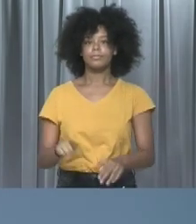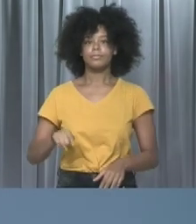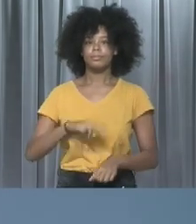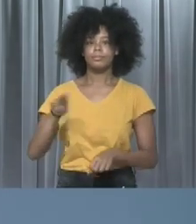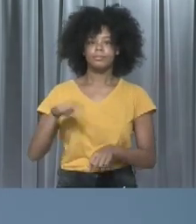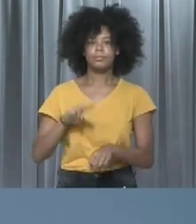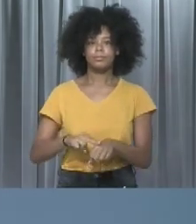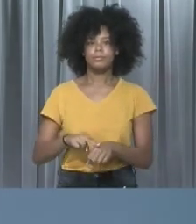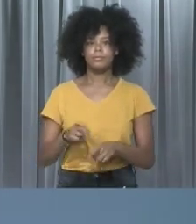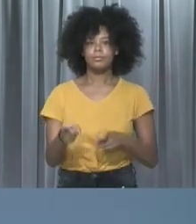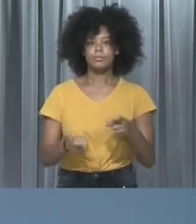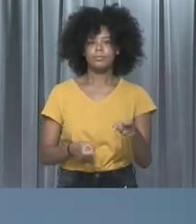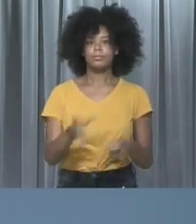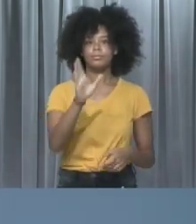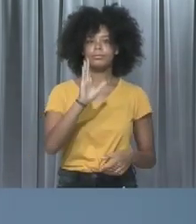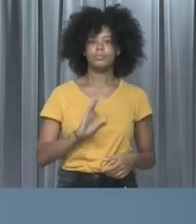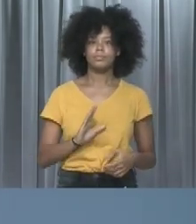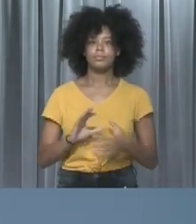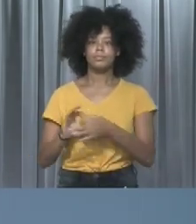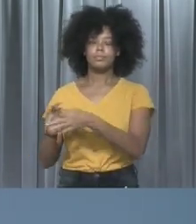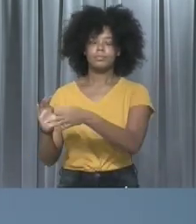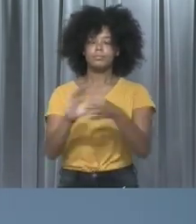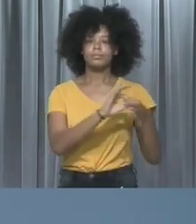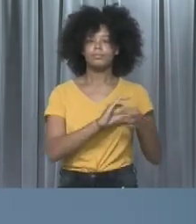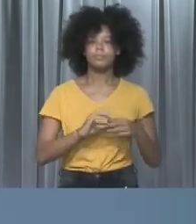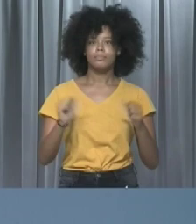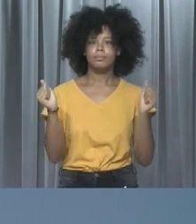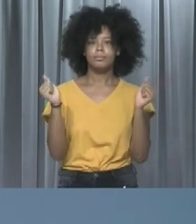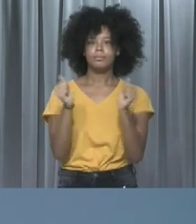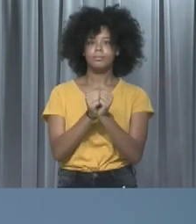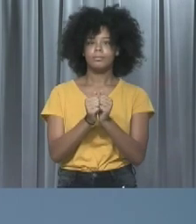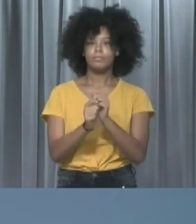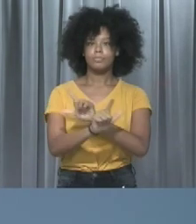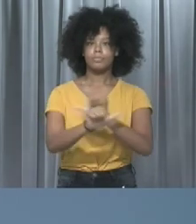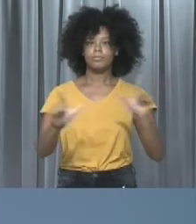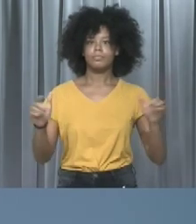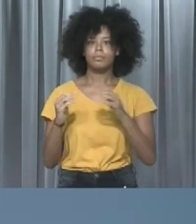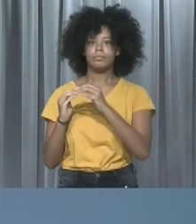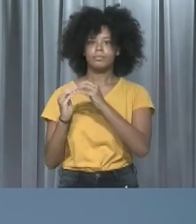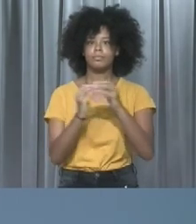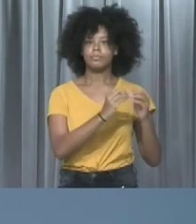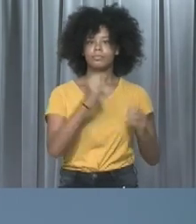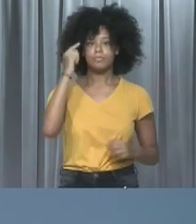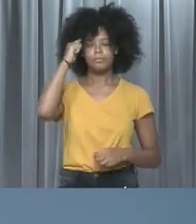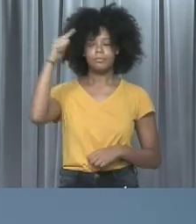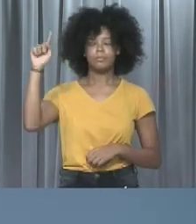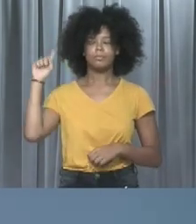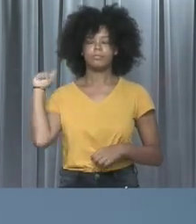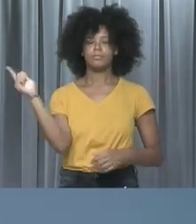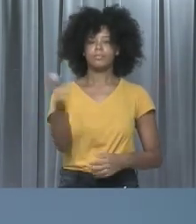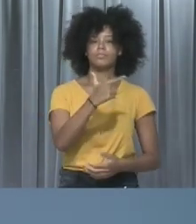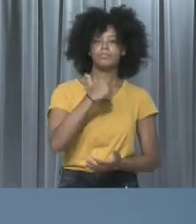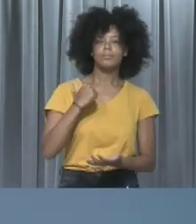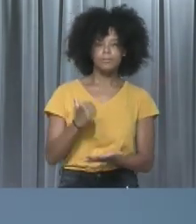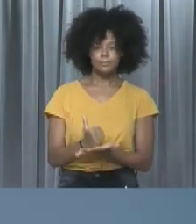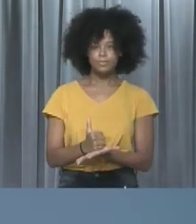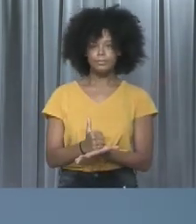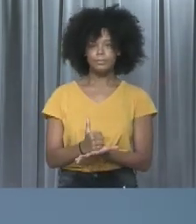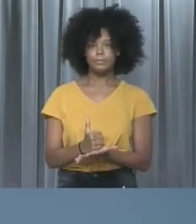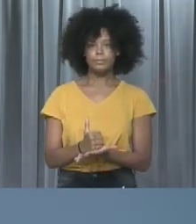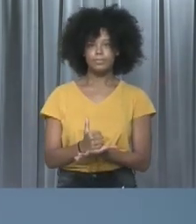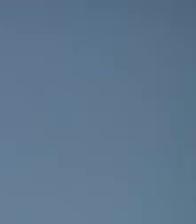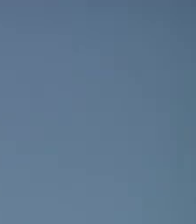nation, under God, indivisible, with liberty and justice for all. Please remain standing for a moment